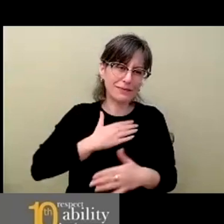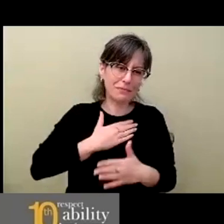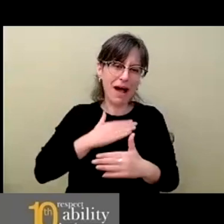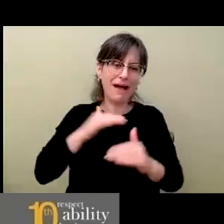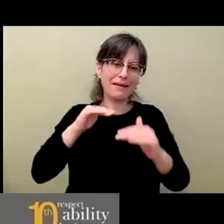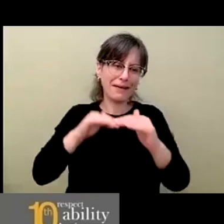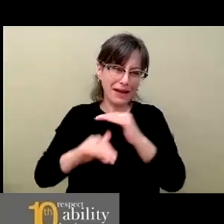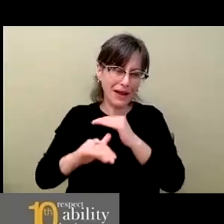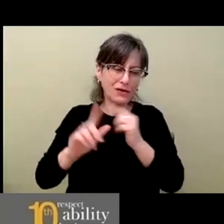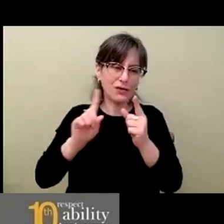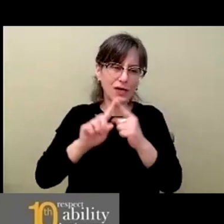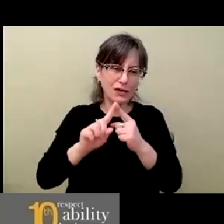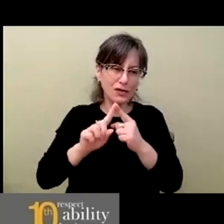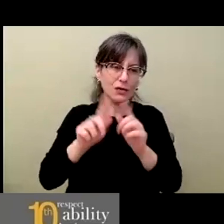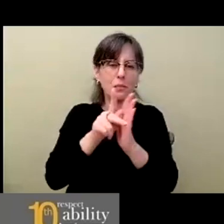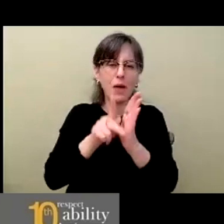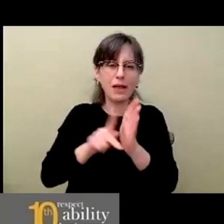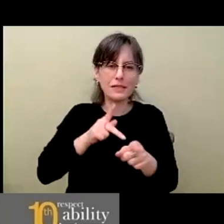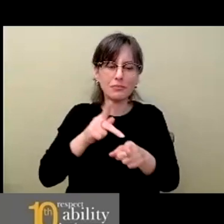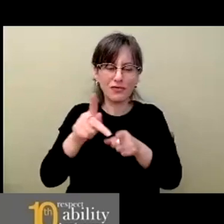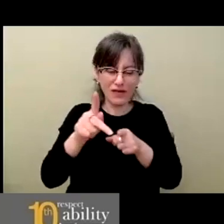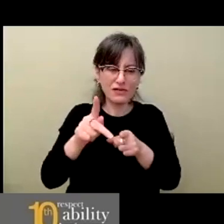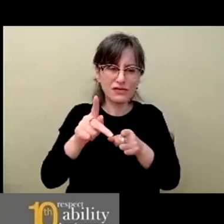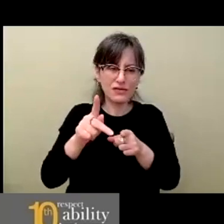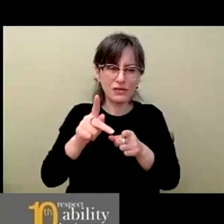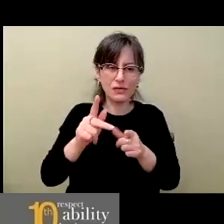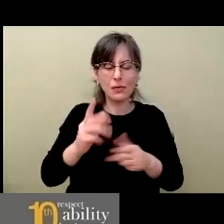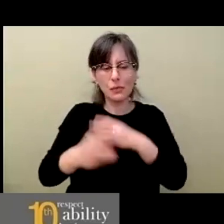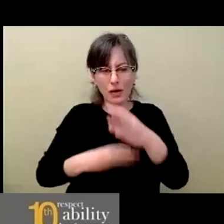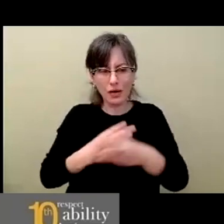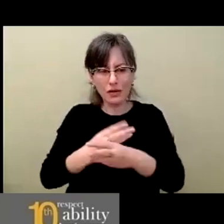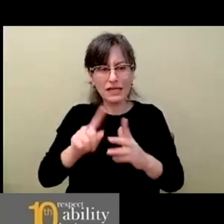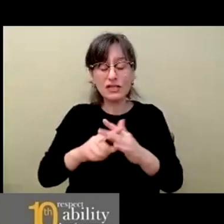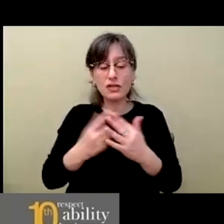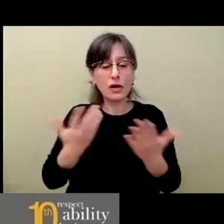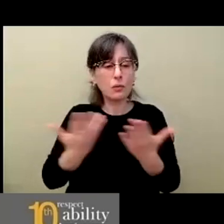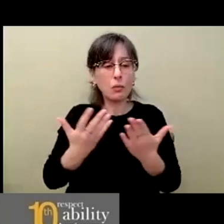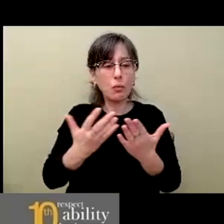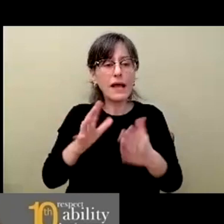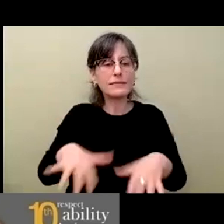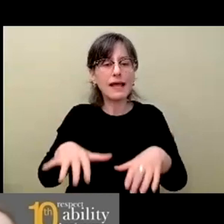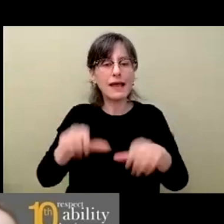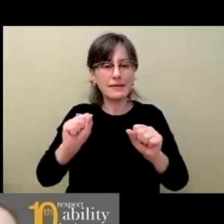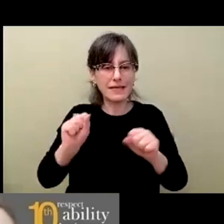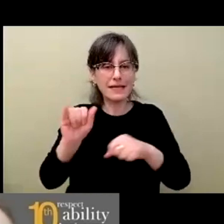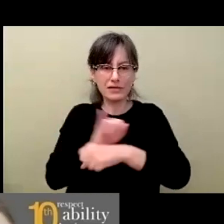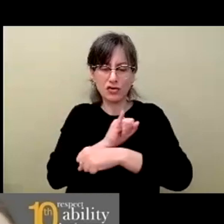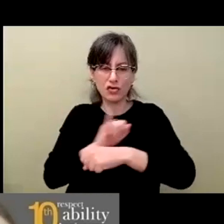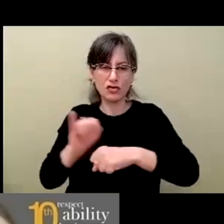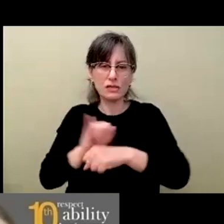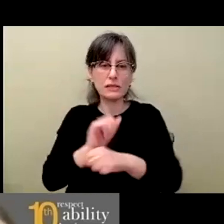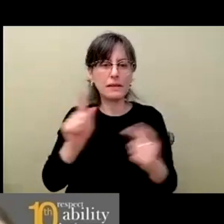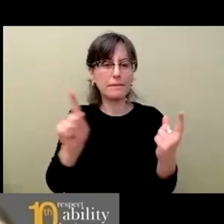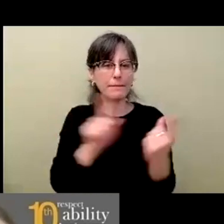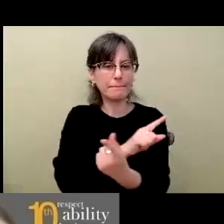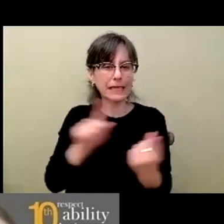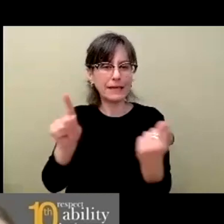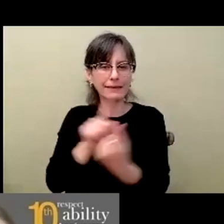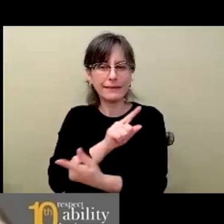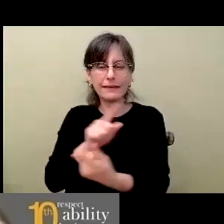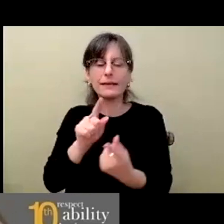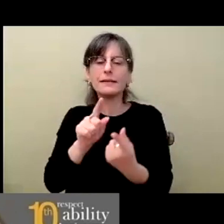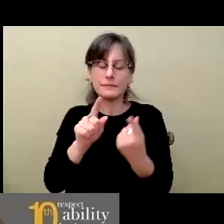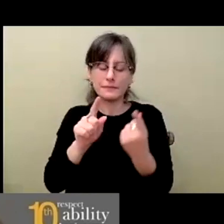into being a policy professional. It all started with taking an internship, meeting people, building